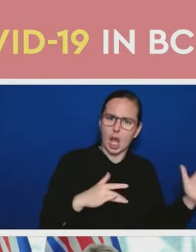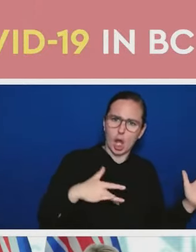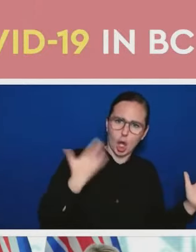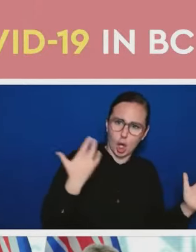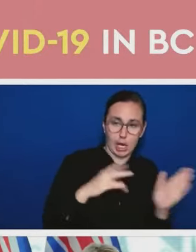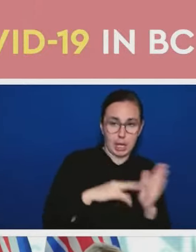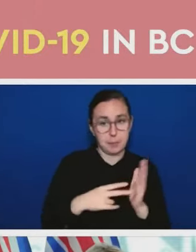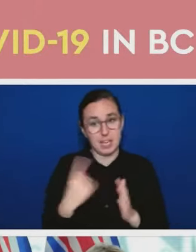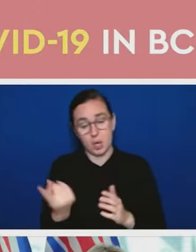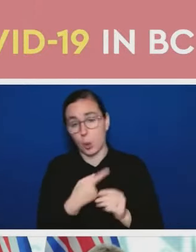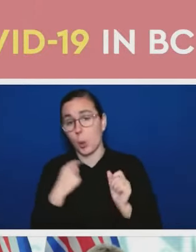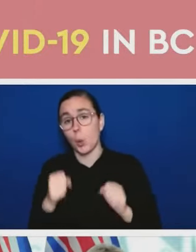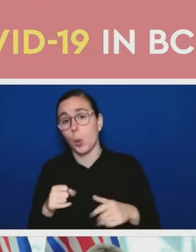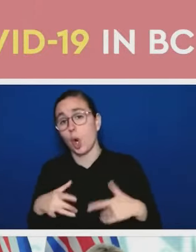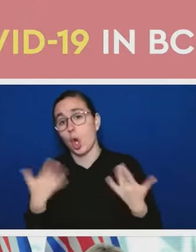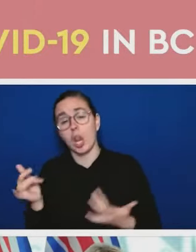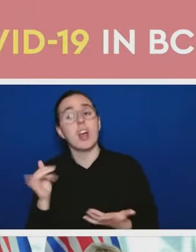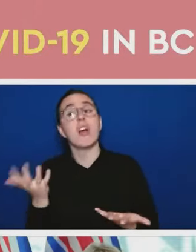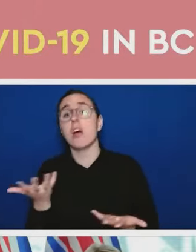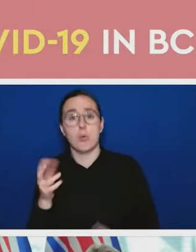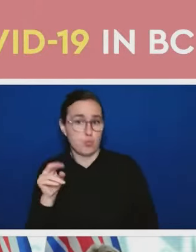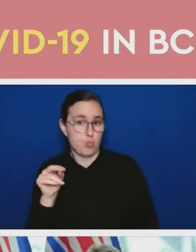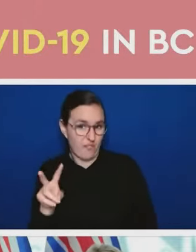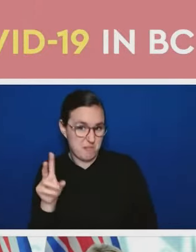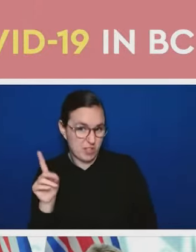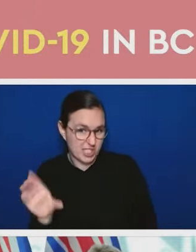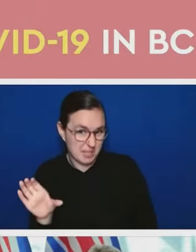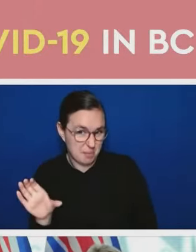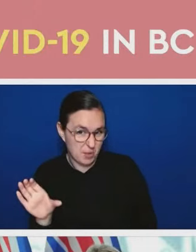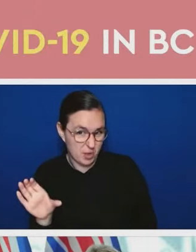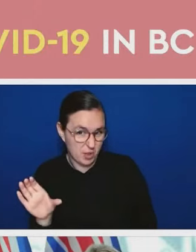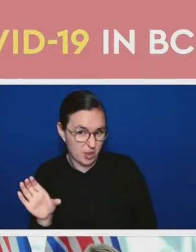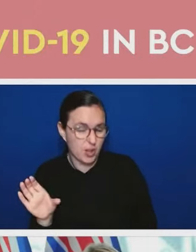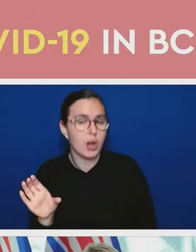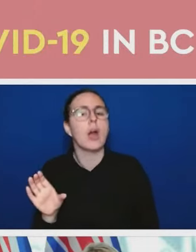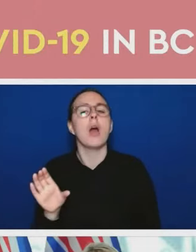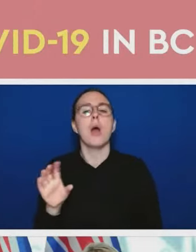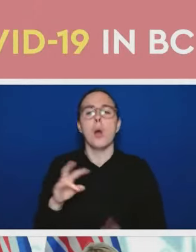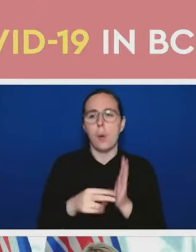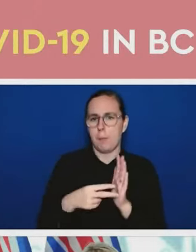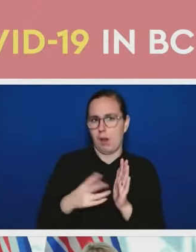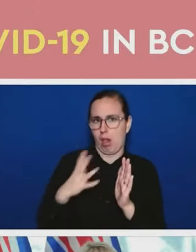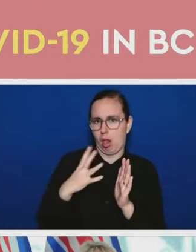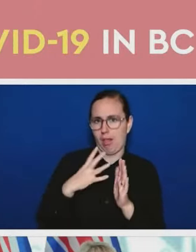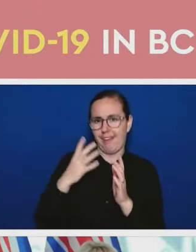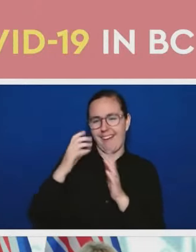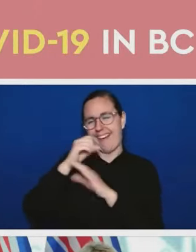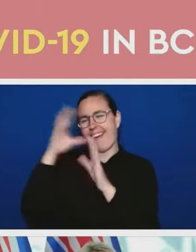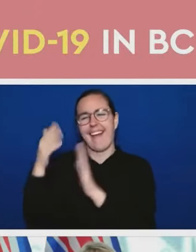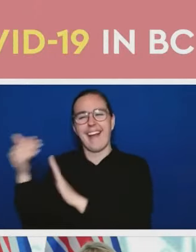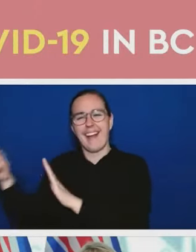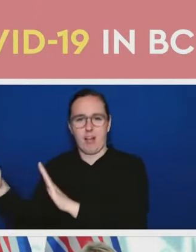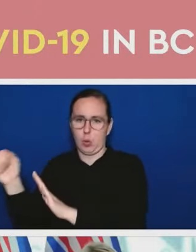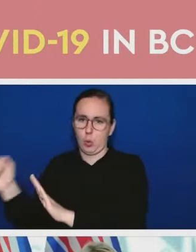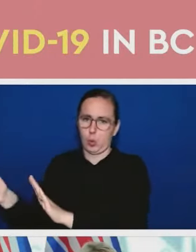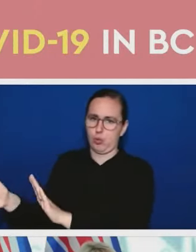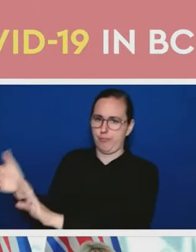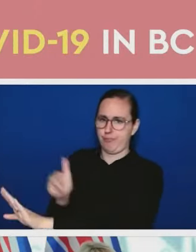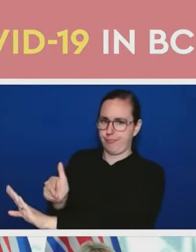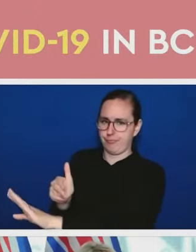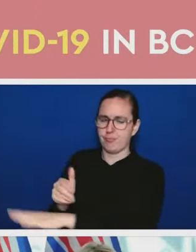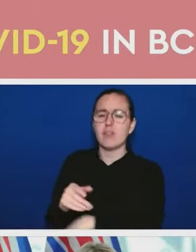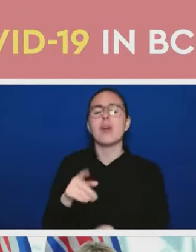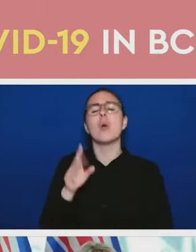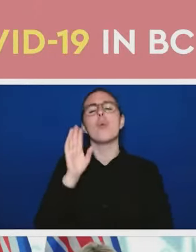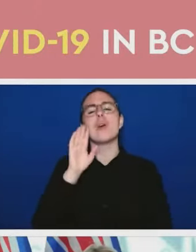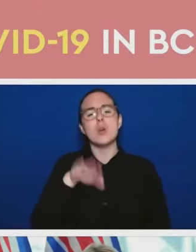is a scenario that we need to plan about. We know that other respiratory viruses, as we're traveling more, as we're coming